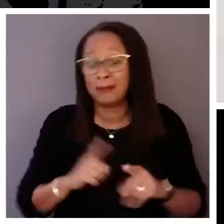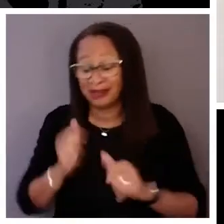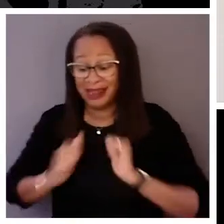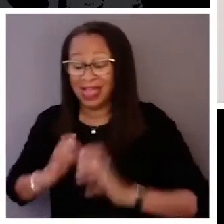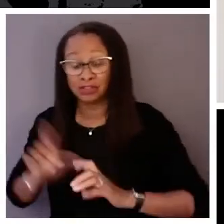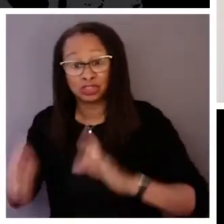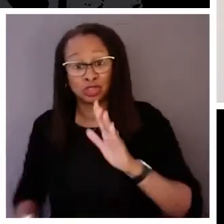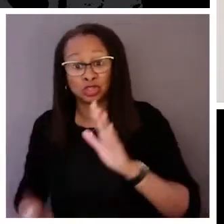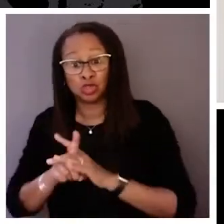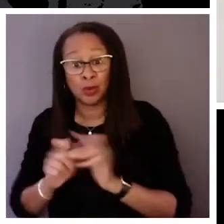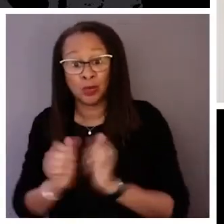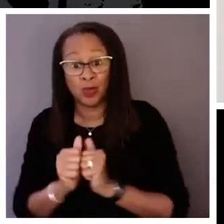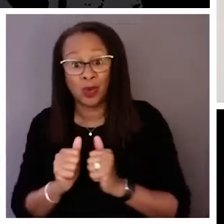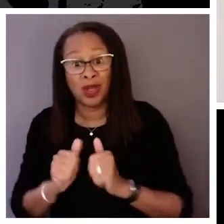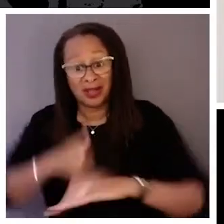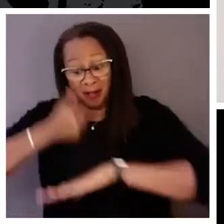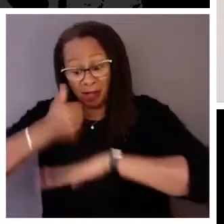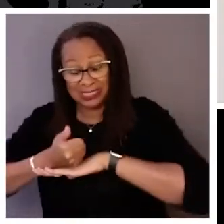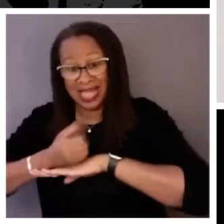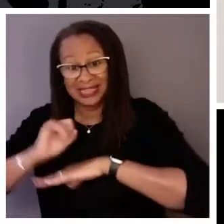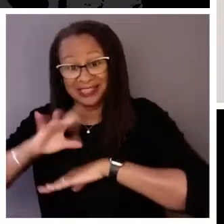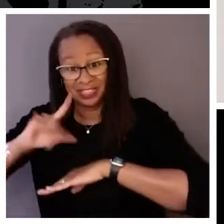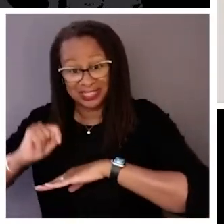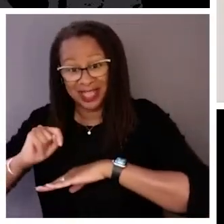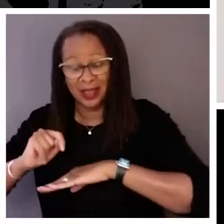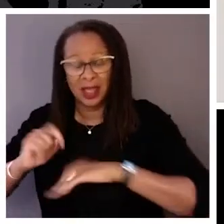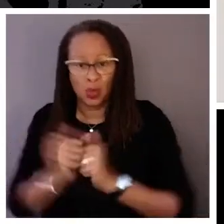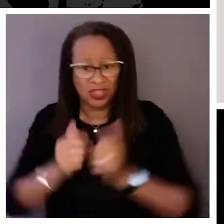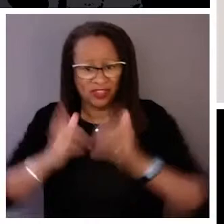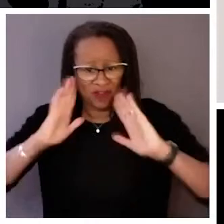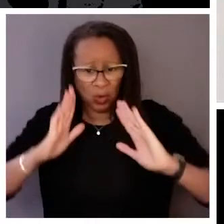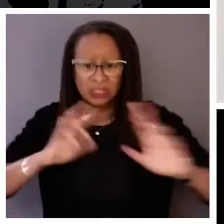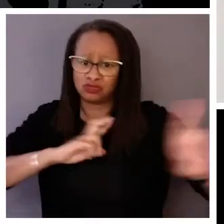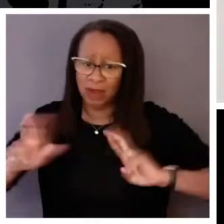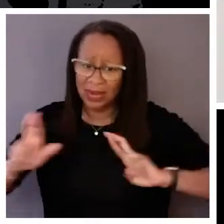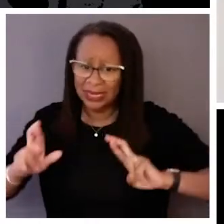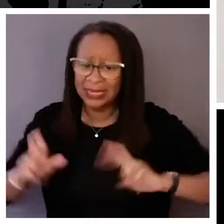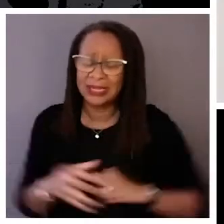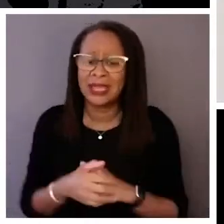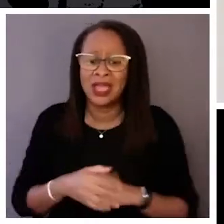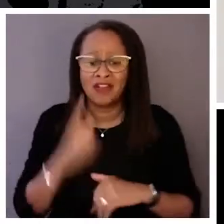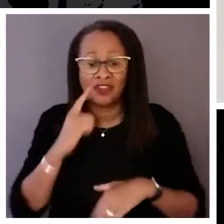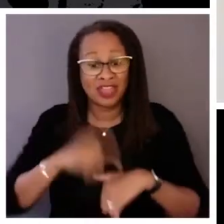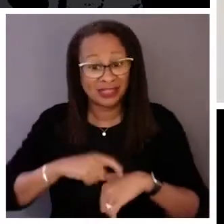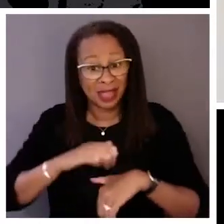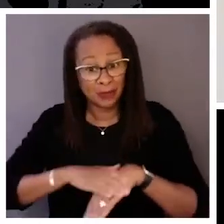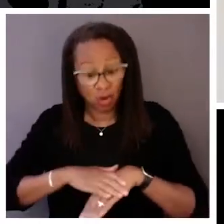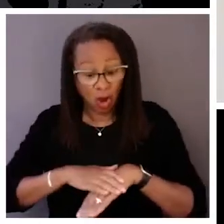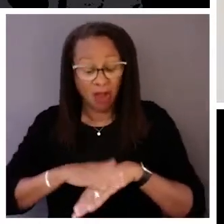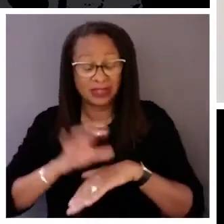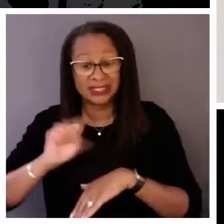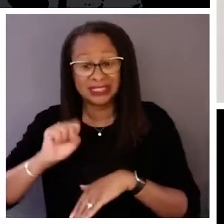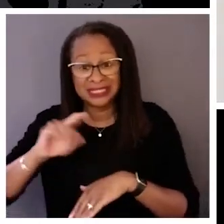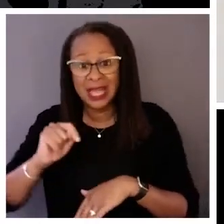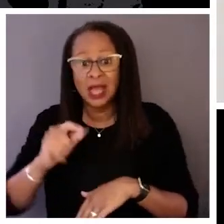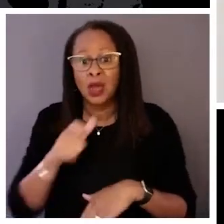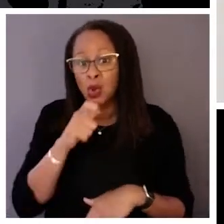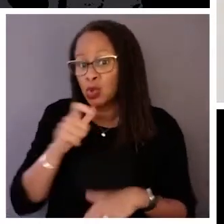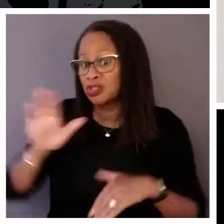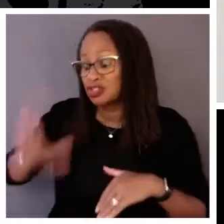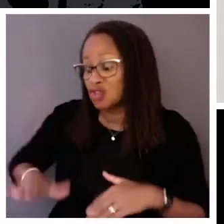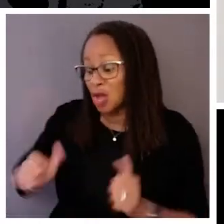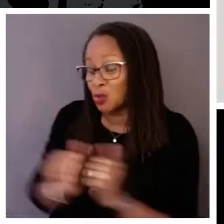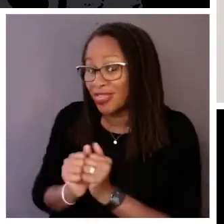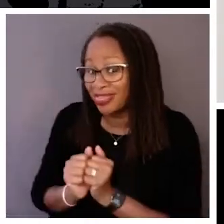come to set with great confidence and great focus. And, for that time you're on set, who's your